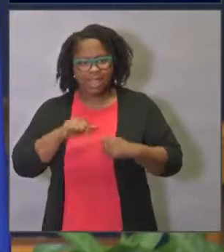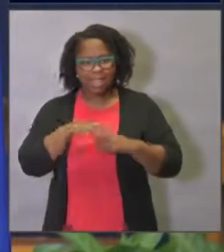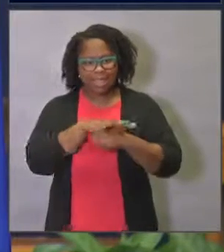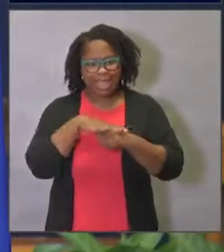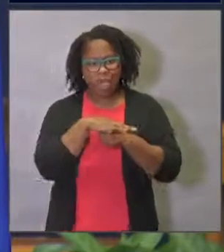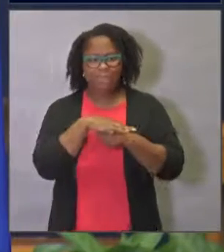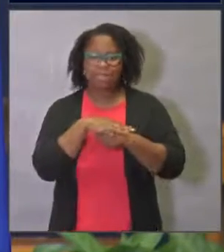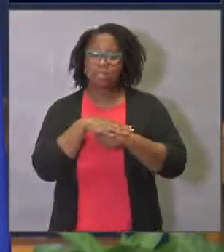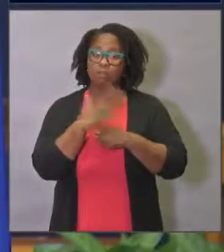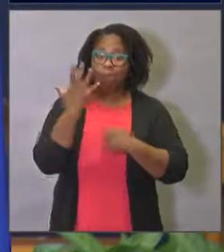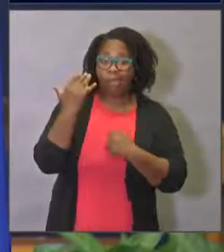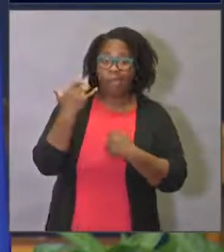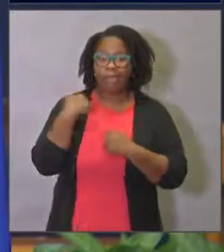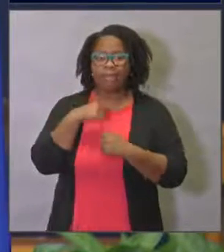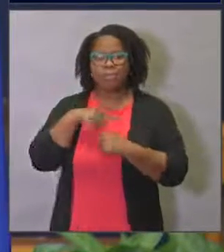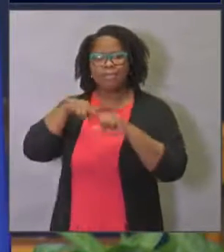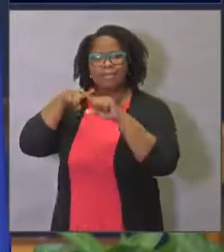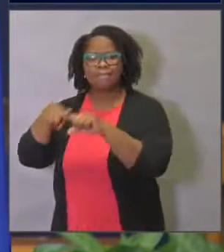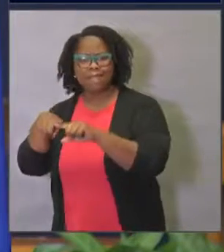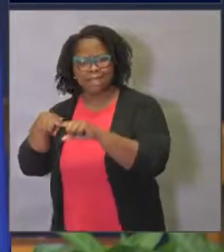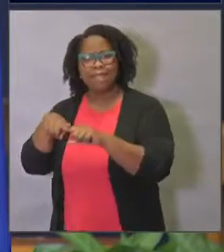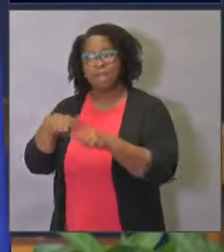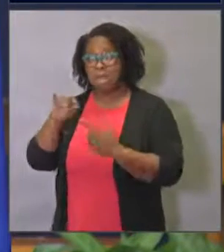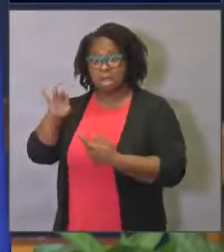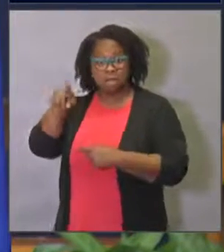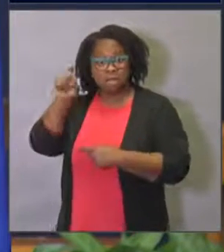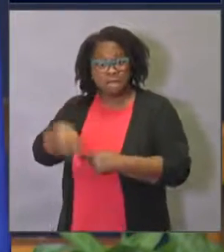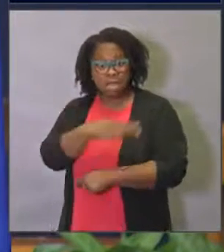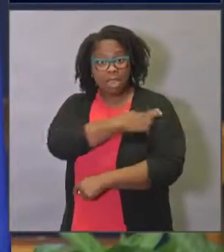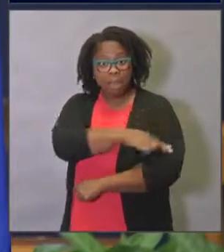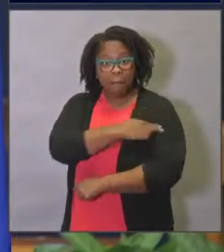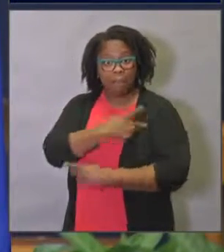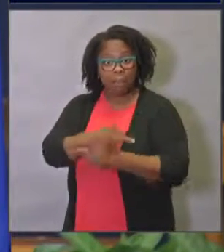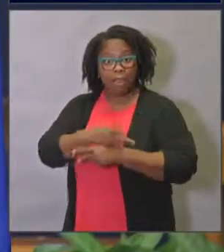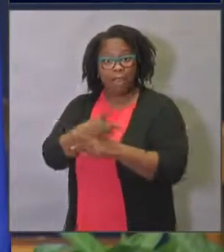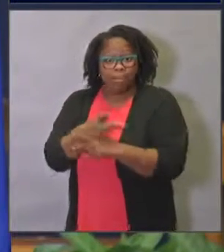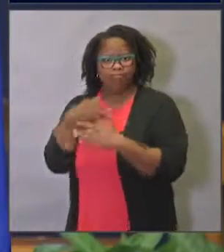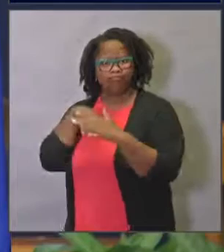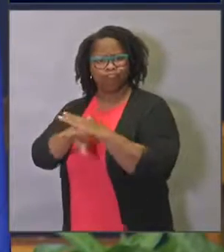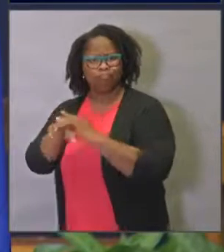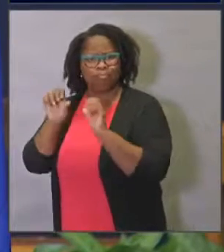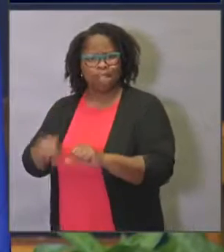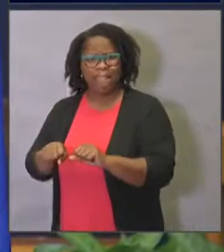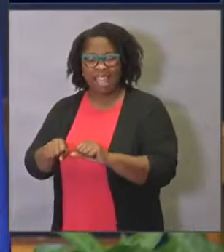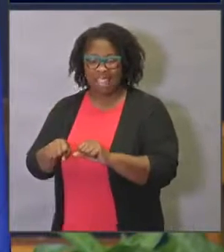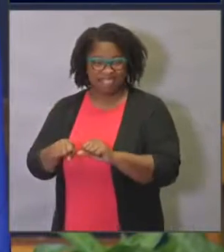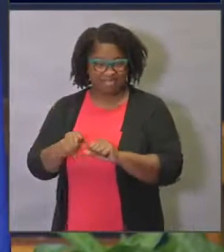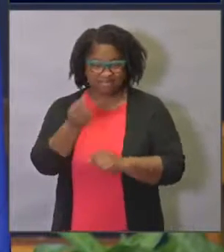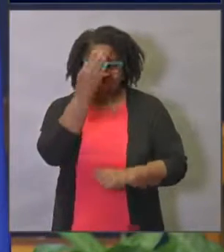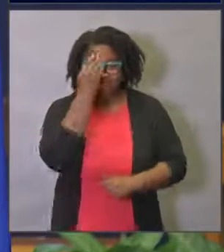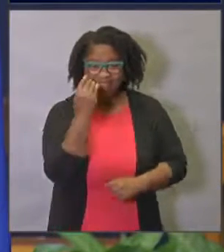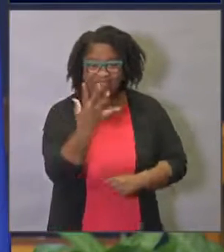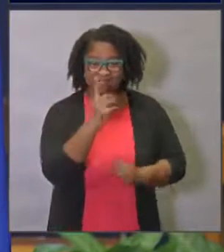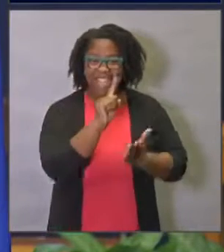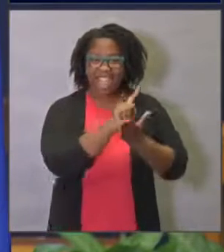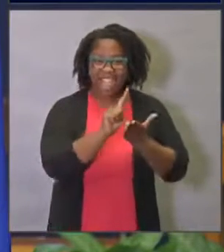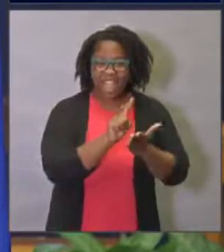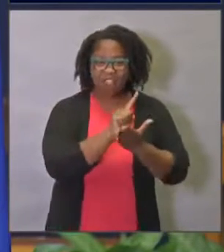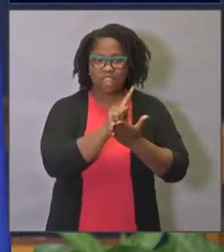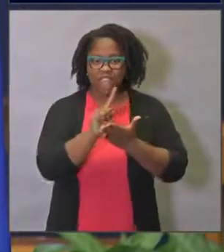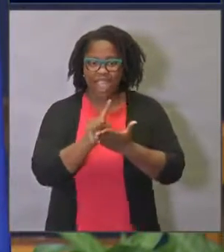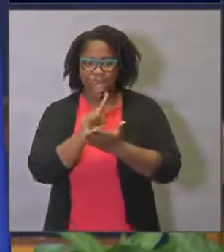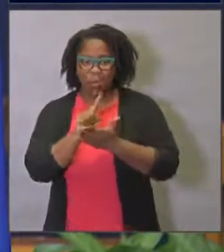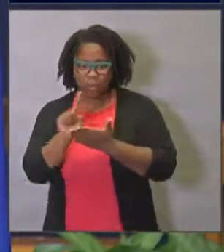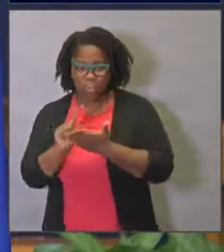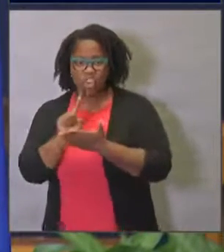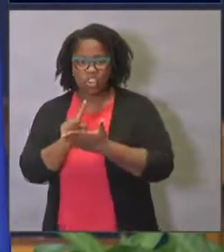get essential hospital care when we need it. Every hour, on average, 2 of our neighbors,